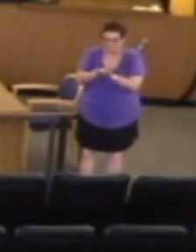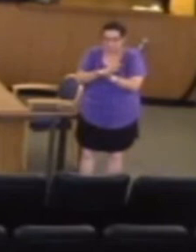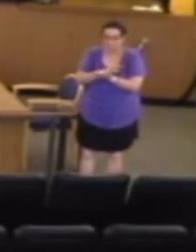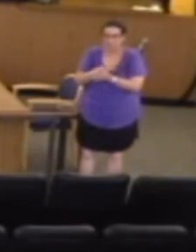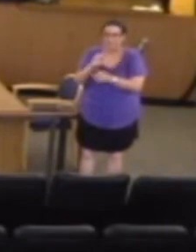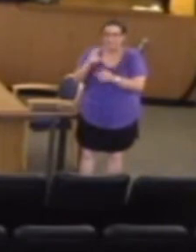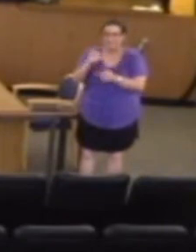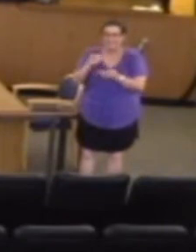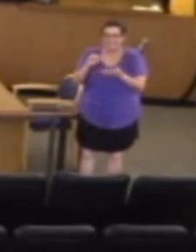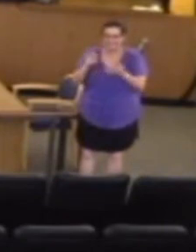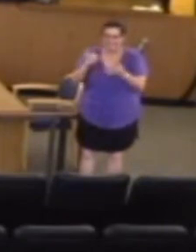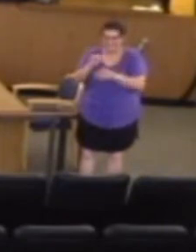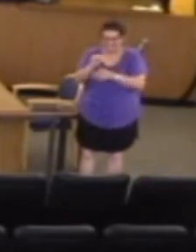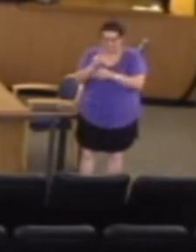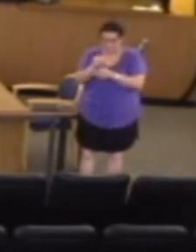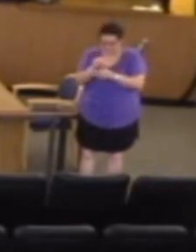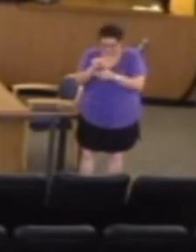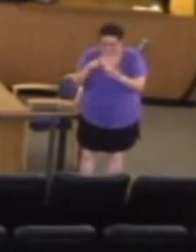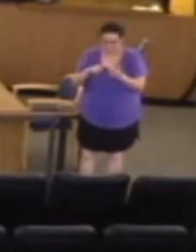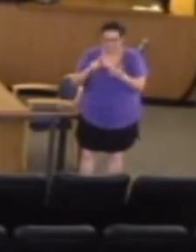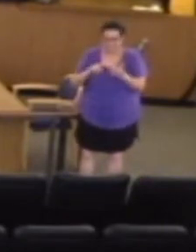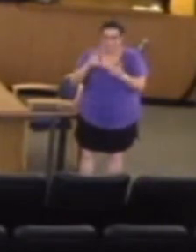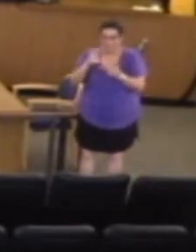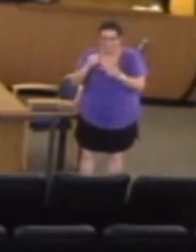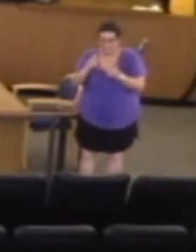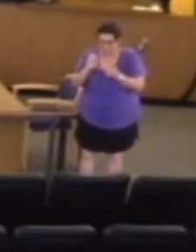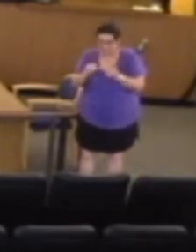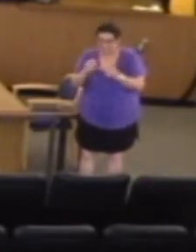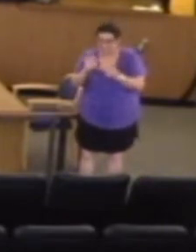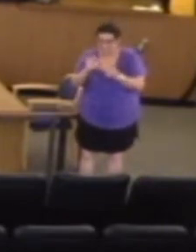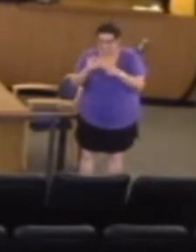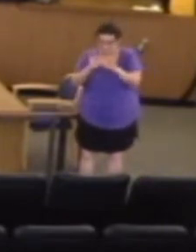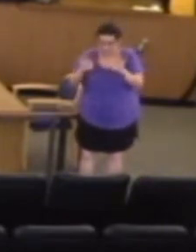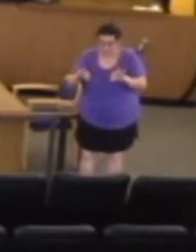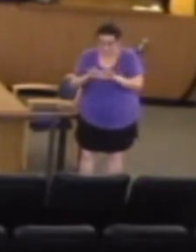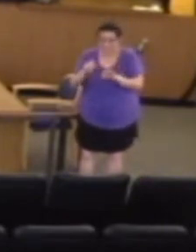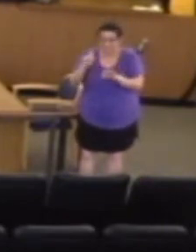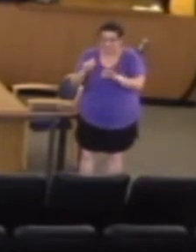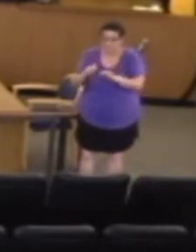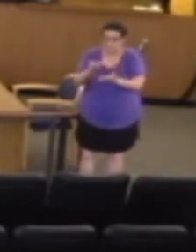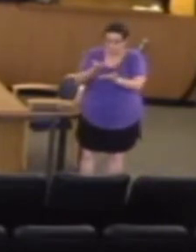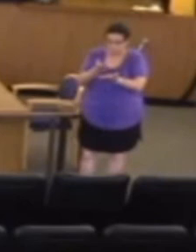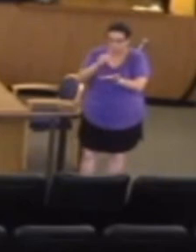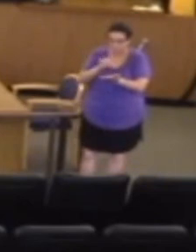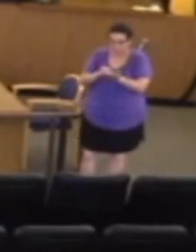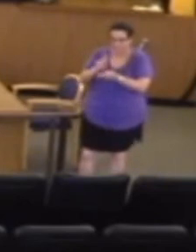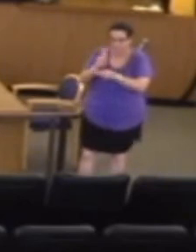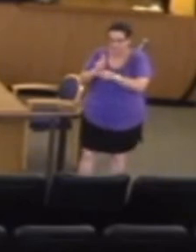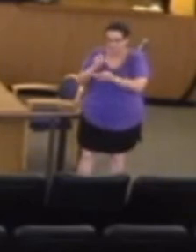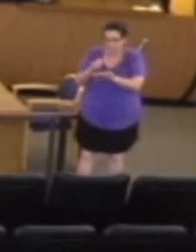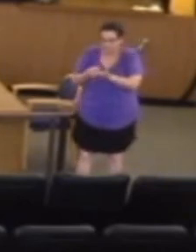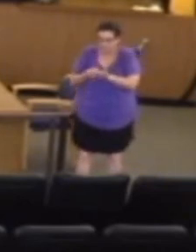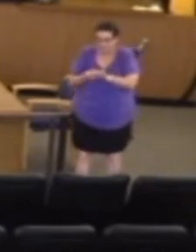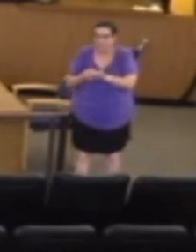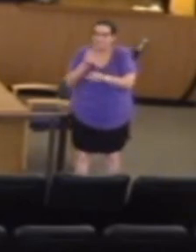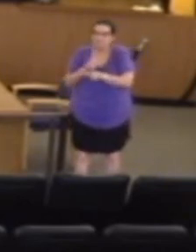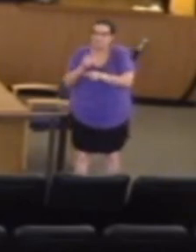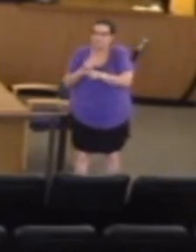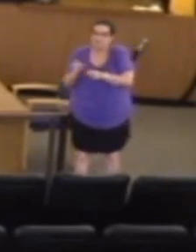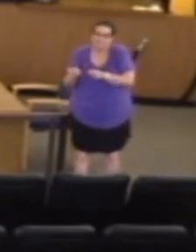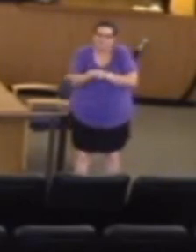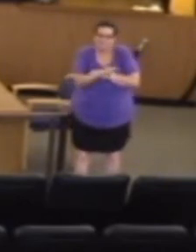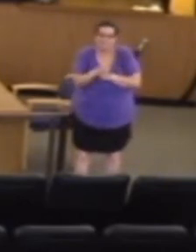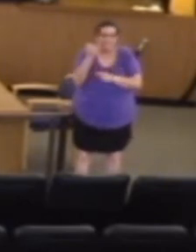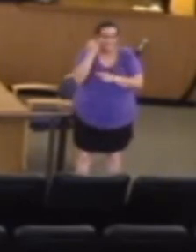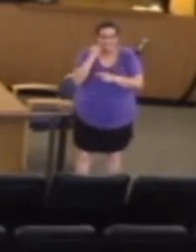form to show that the money has been spent according to the criteria in the resolution. If that is not done, we can't